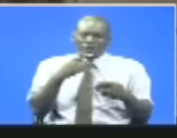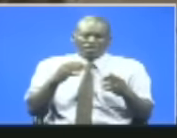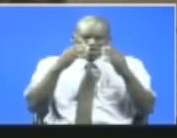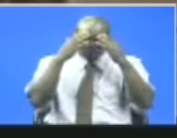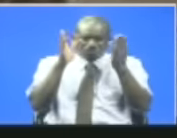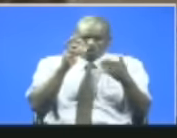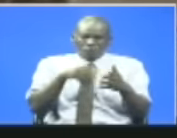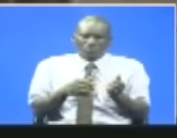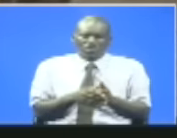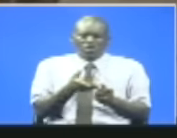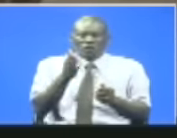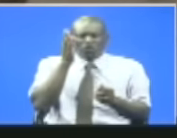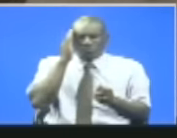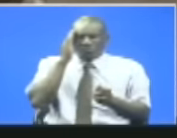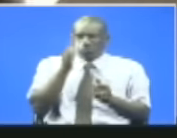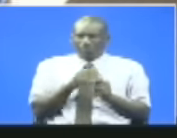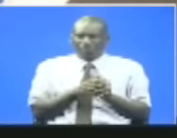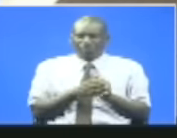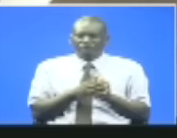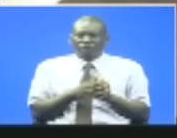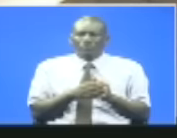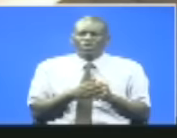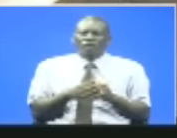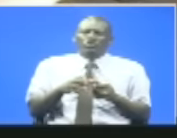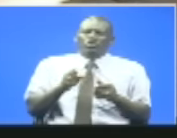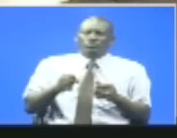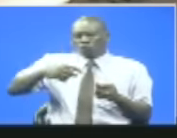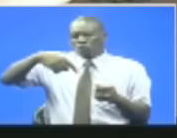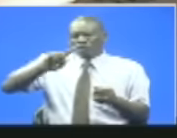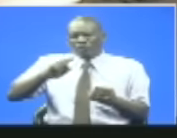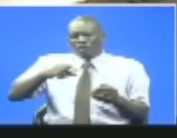know, to glorify failure is very bad.